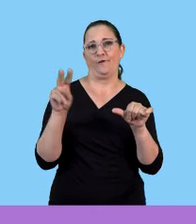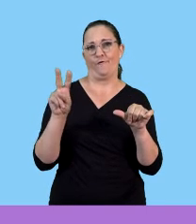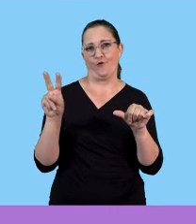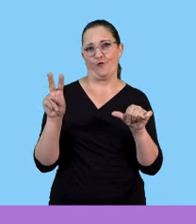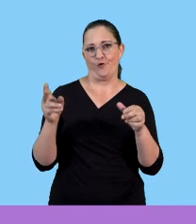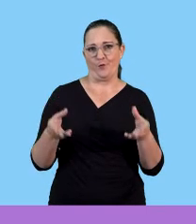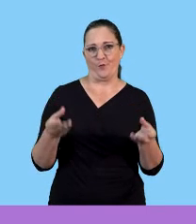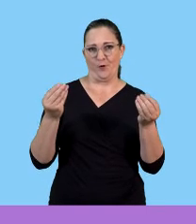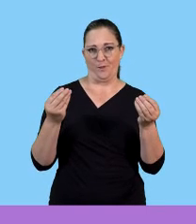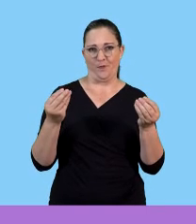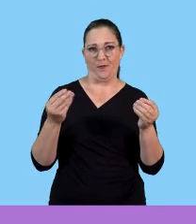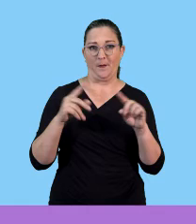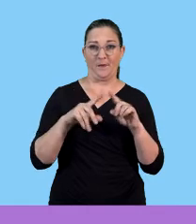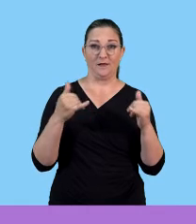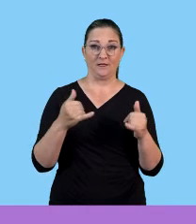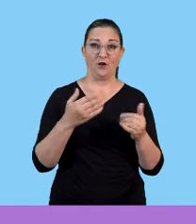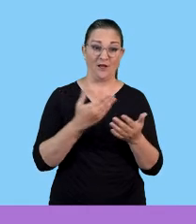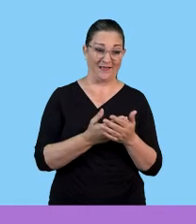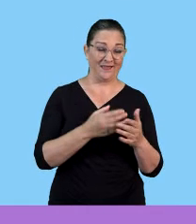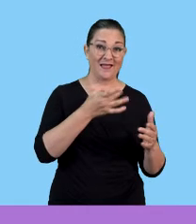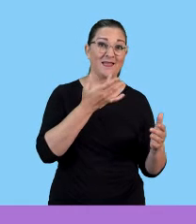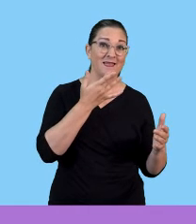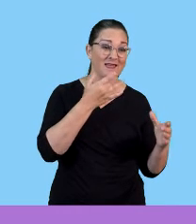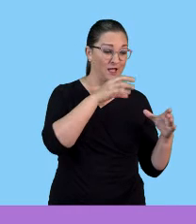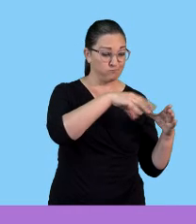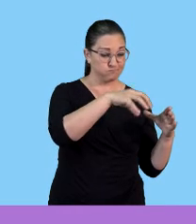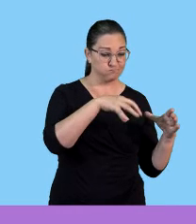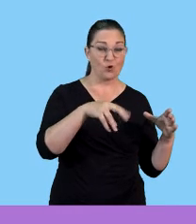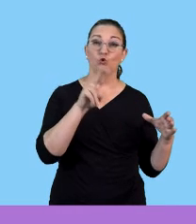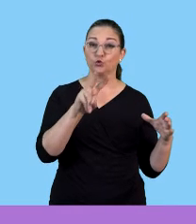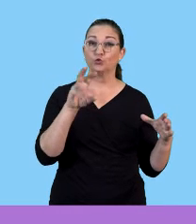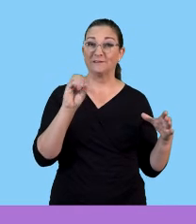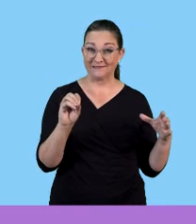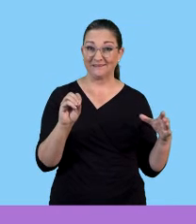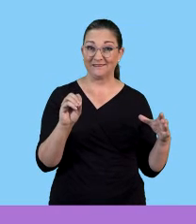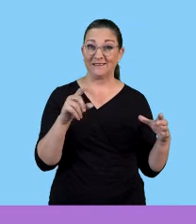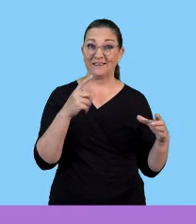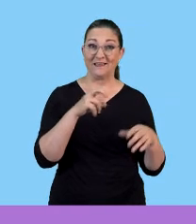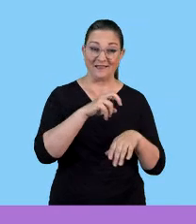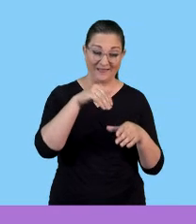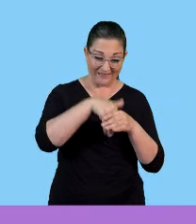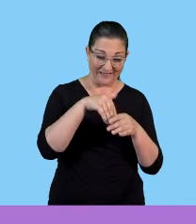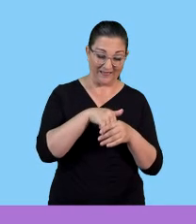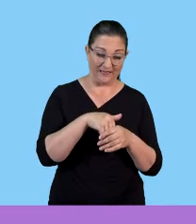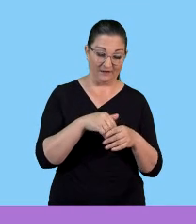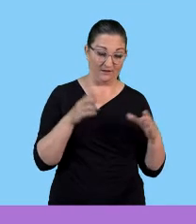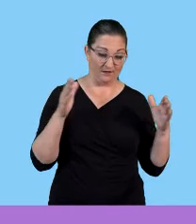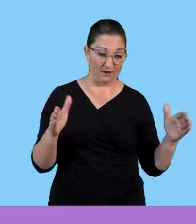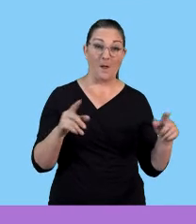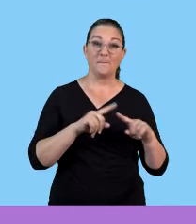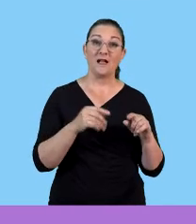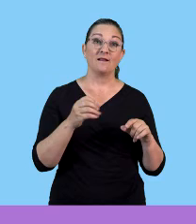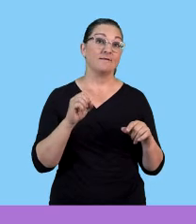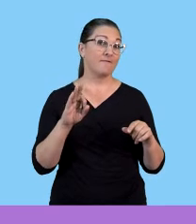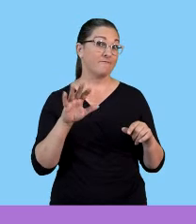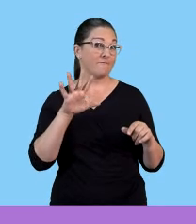given. He's told he can fit 20 cans into one large box. If there are 500 cans, how